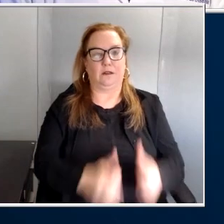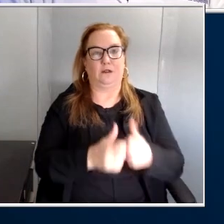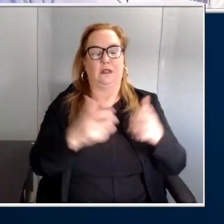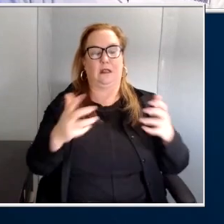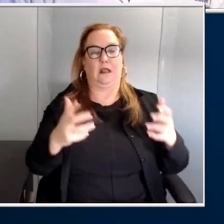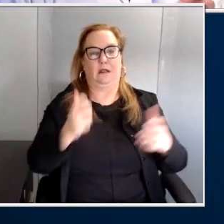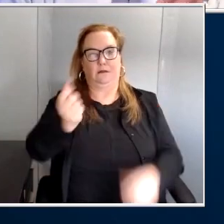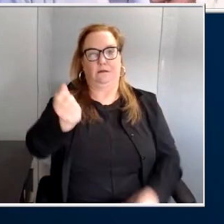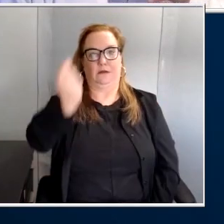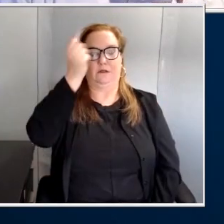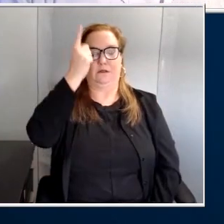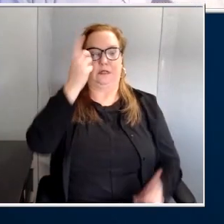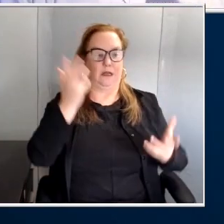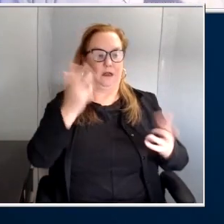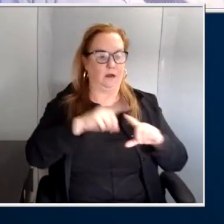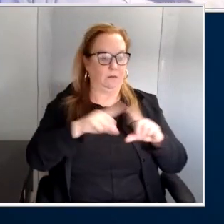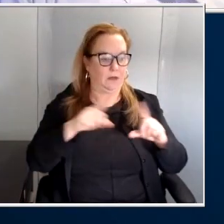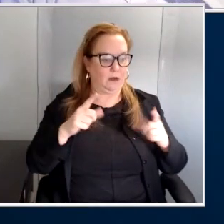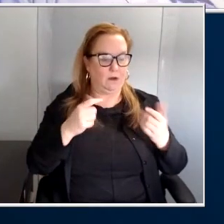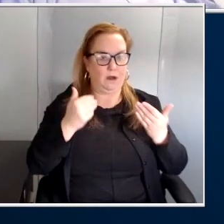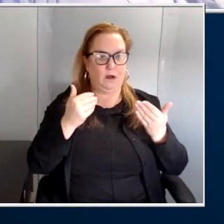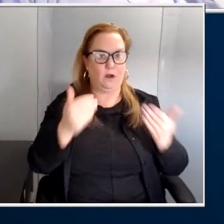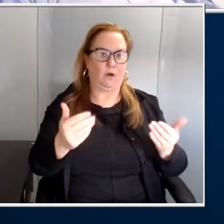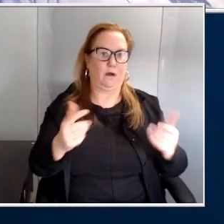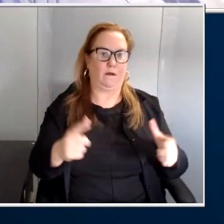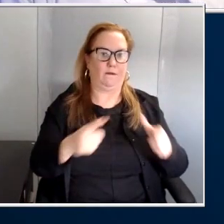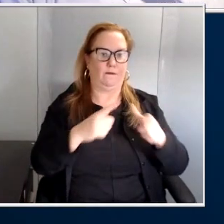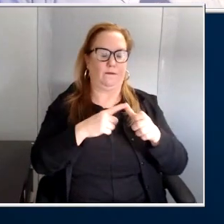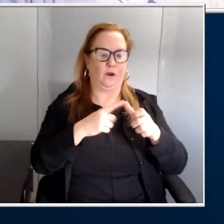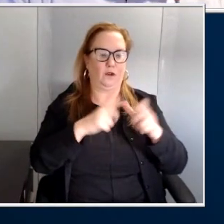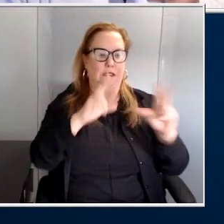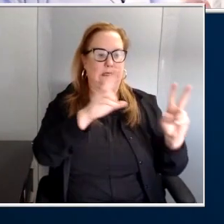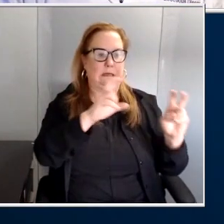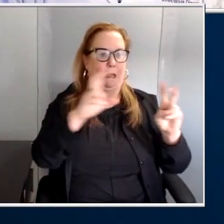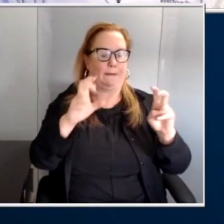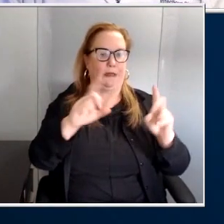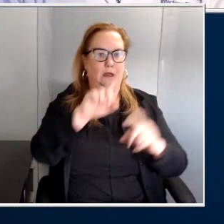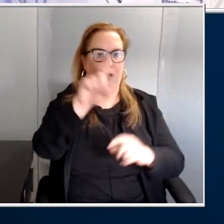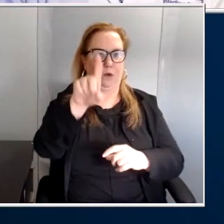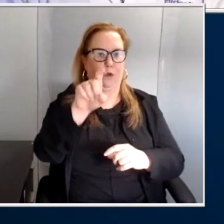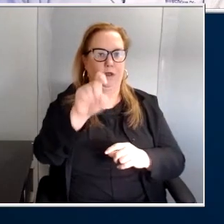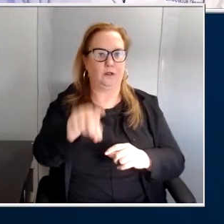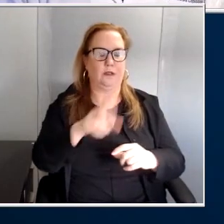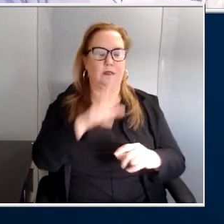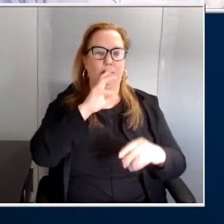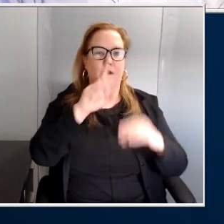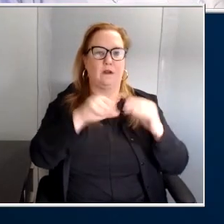here. But I want to move into our first kind of topic area question. Then what I'll do is talk to the panel, and I'll ask each of